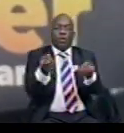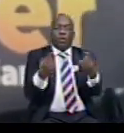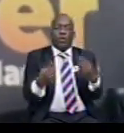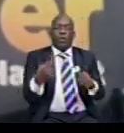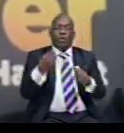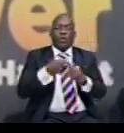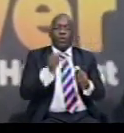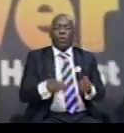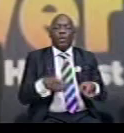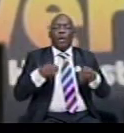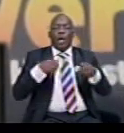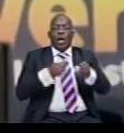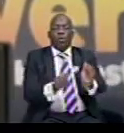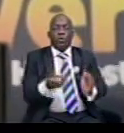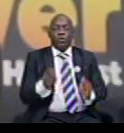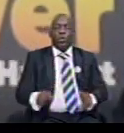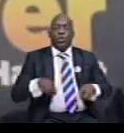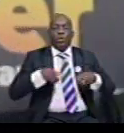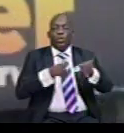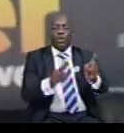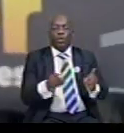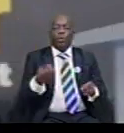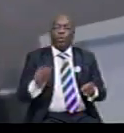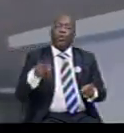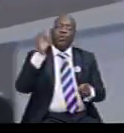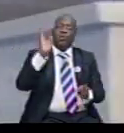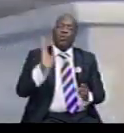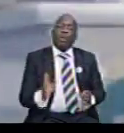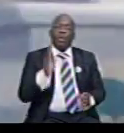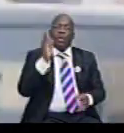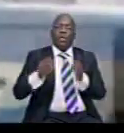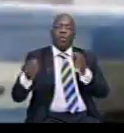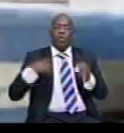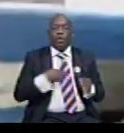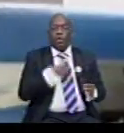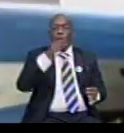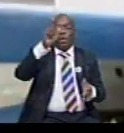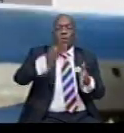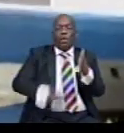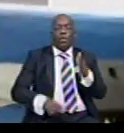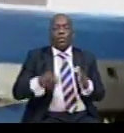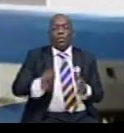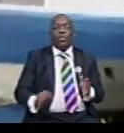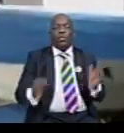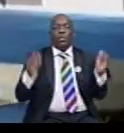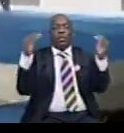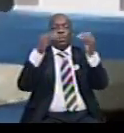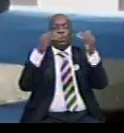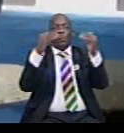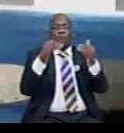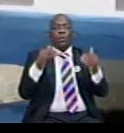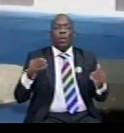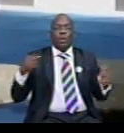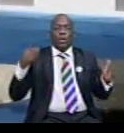and the evangelist and the pastor and the teacher, if we lower the standard, if we say things are tough now,